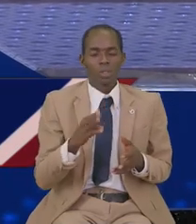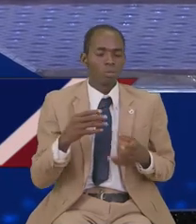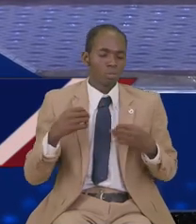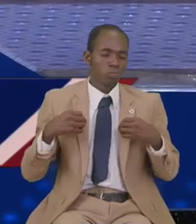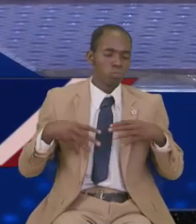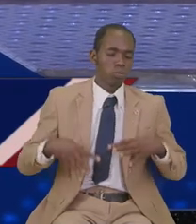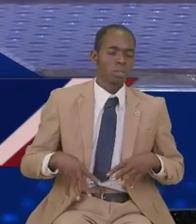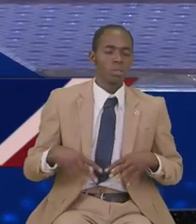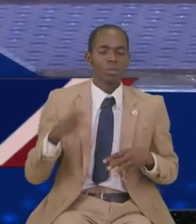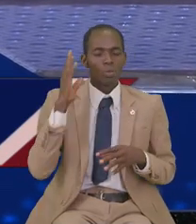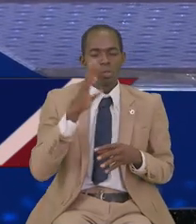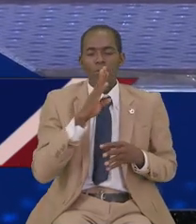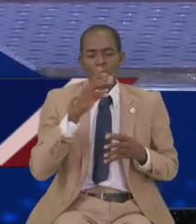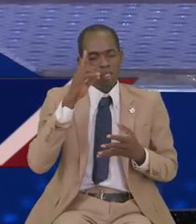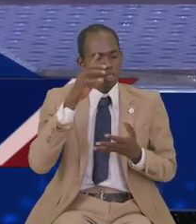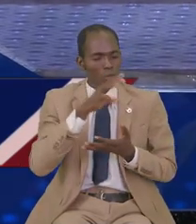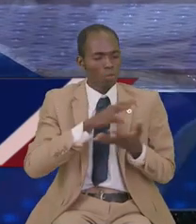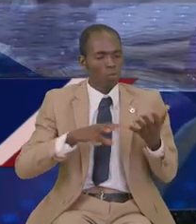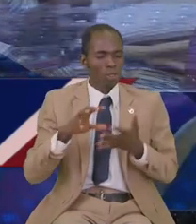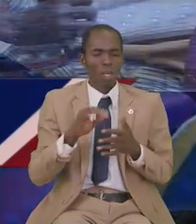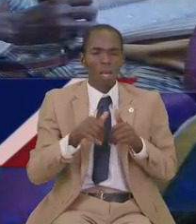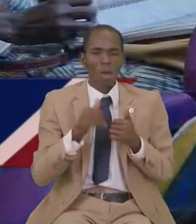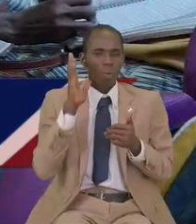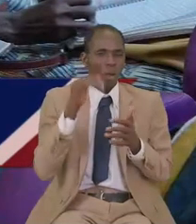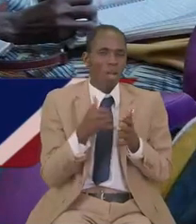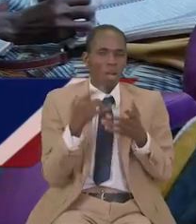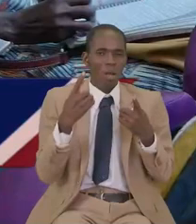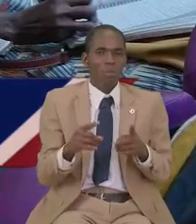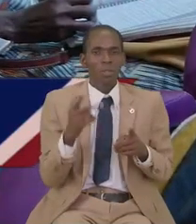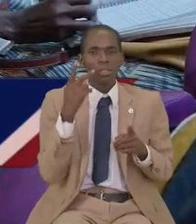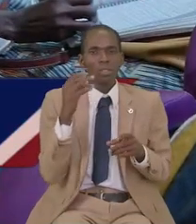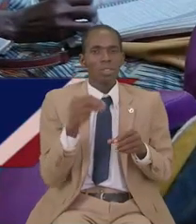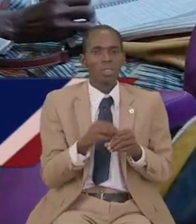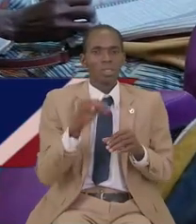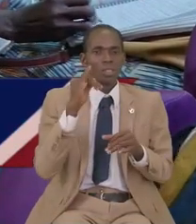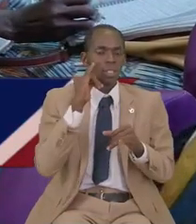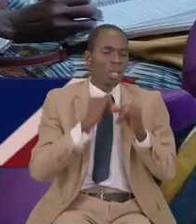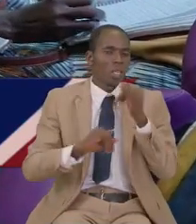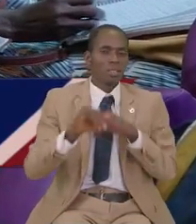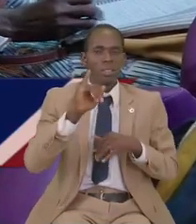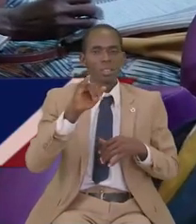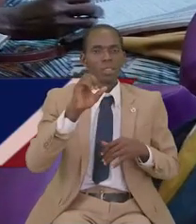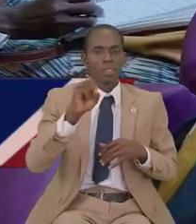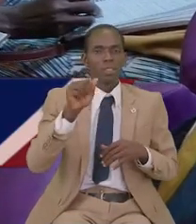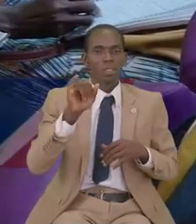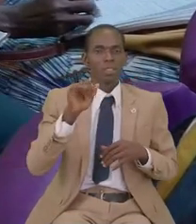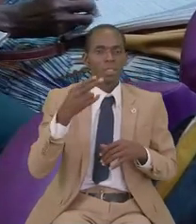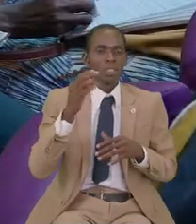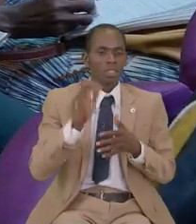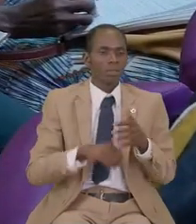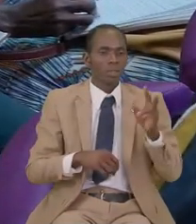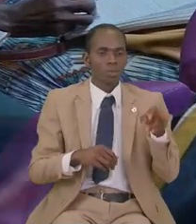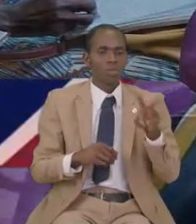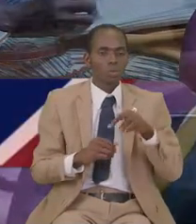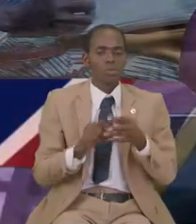were confused. How could this happen? Look at Isaiah chapter 22. We're reading from verse 5. Isaiah